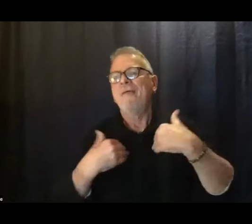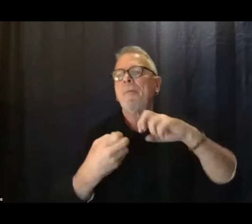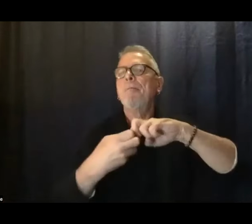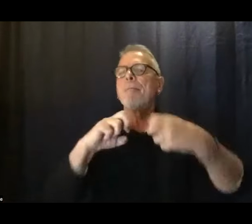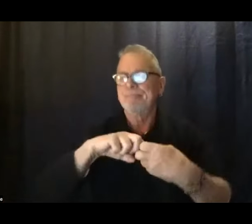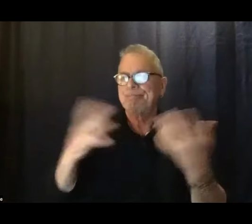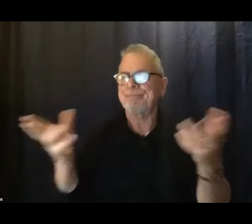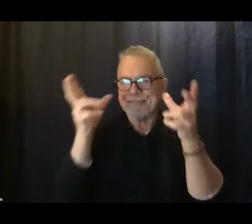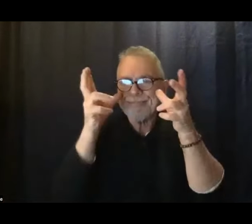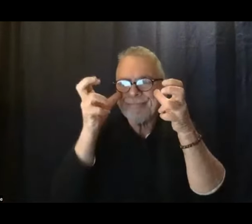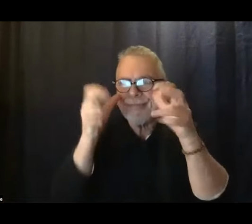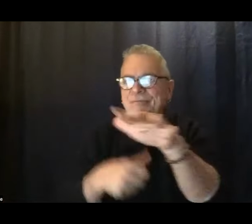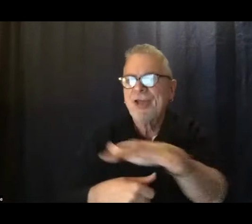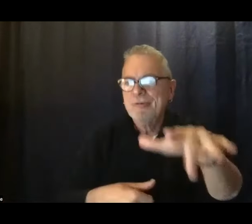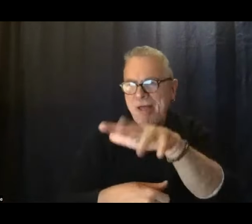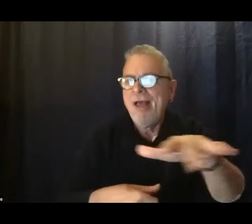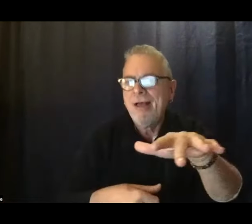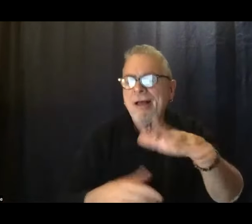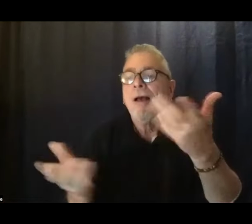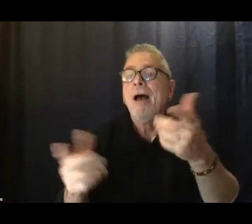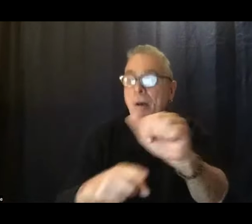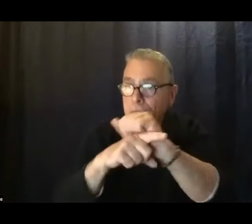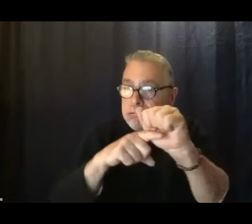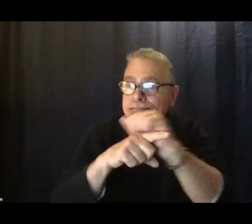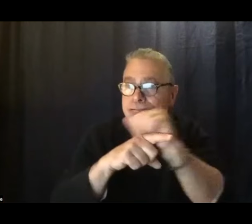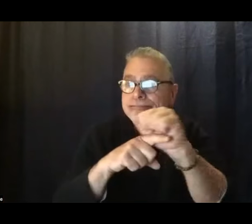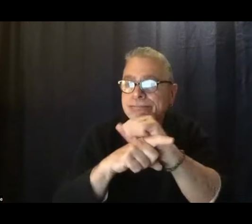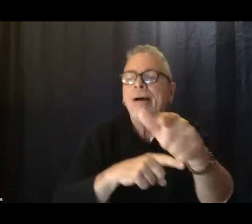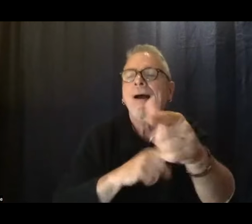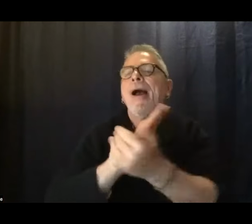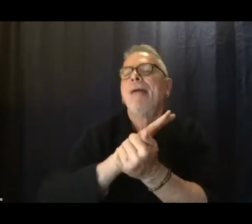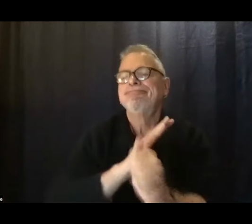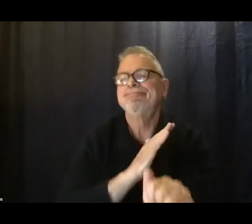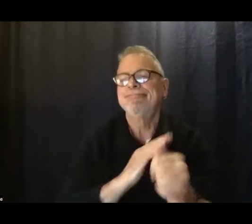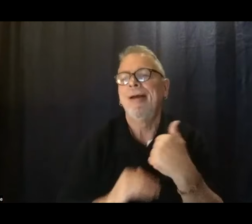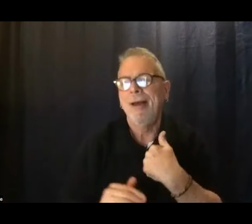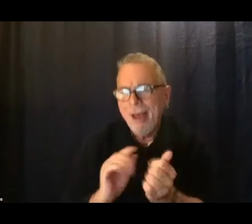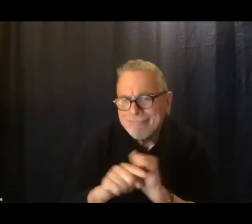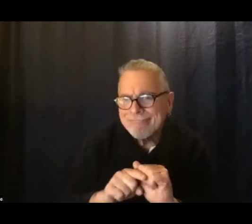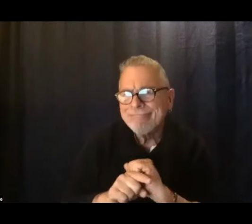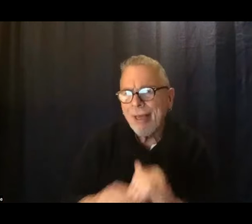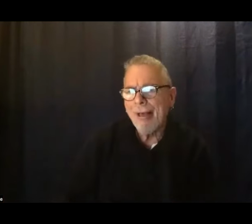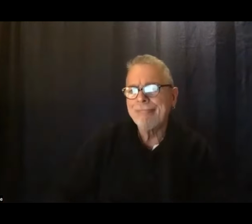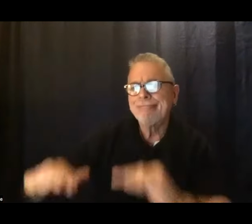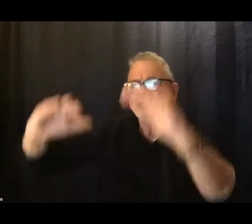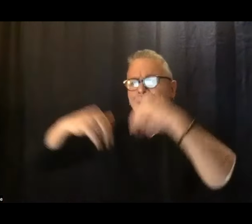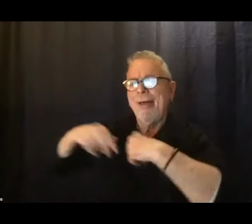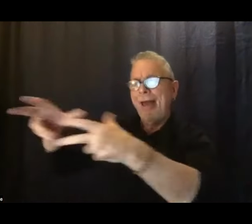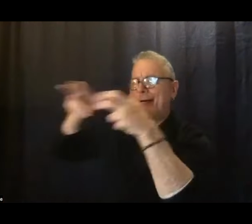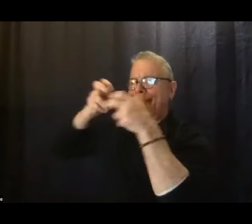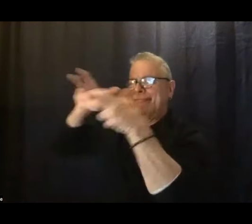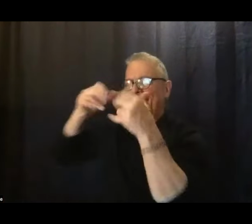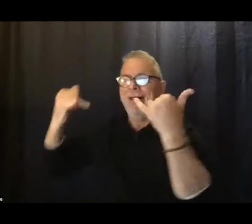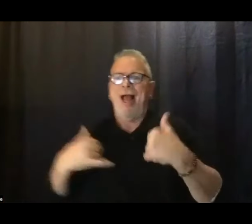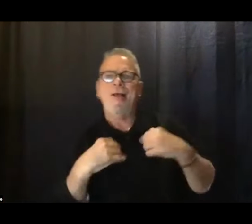it's not one or two people. There's a lot of people that struggle with receptive fingerspelling, and it requires practice to develop